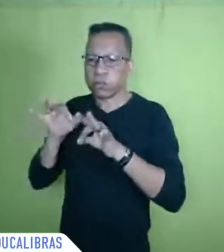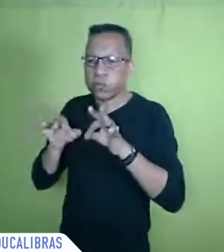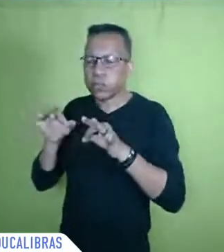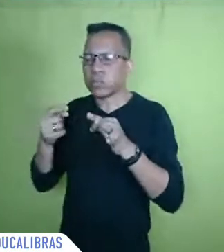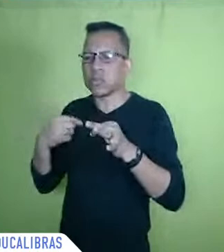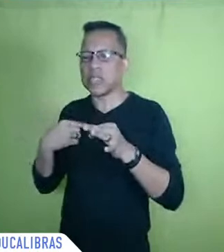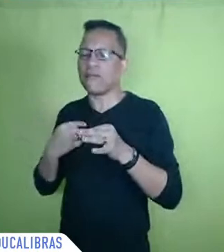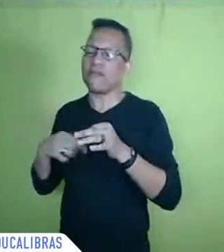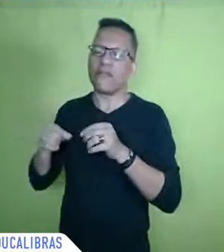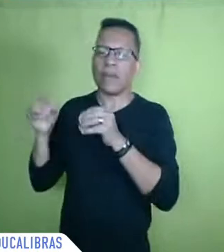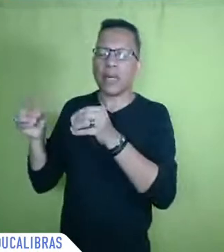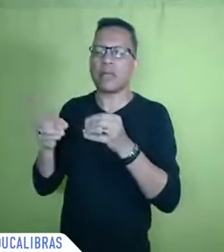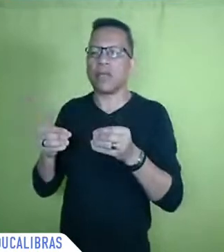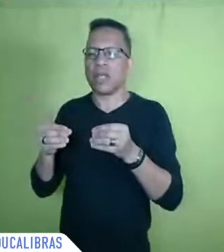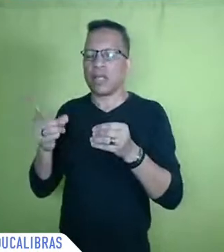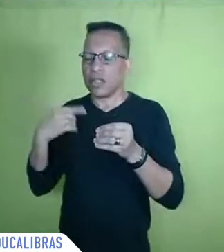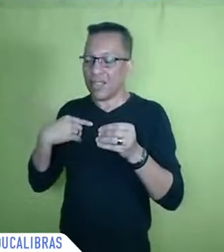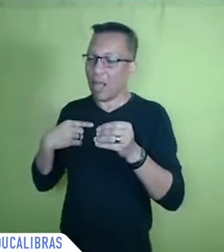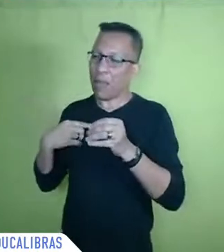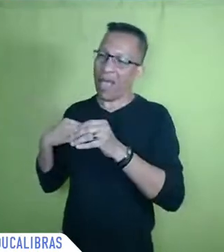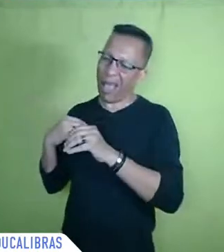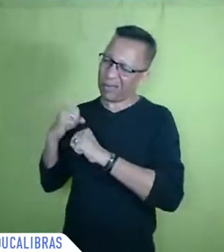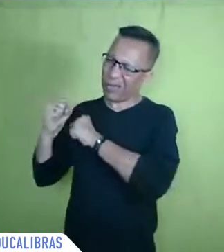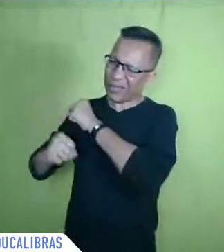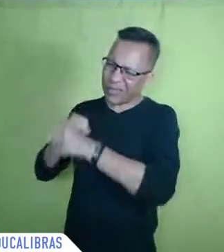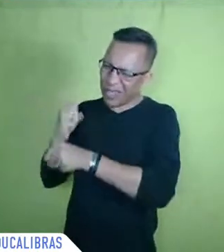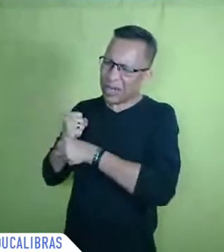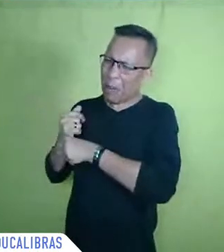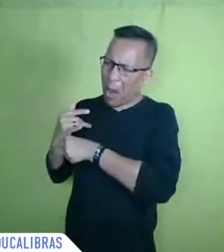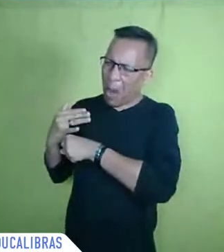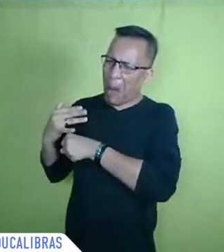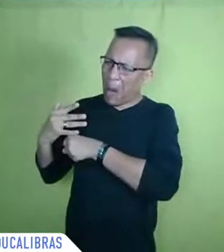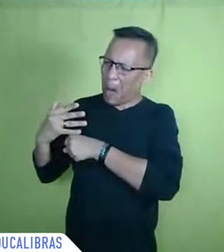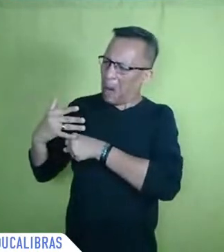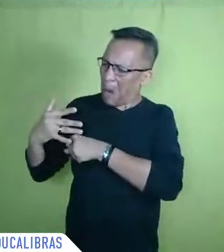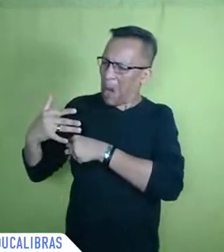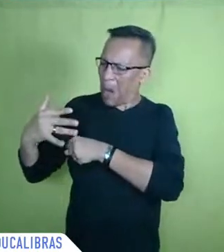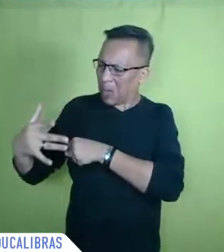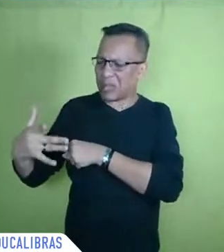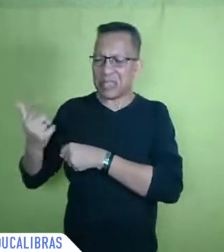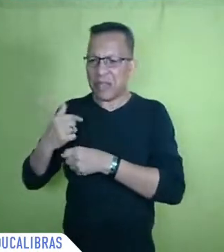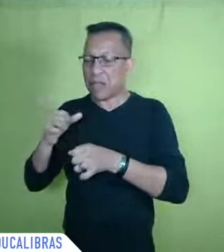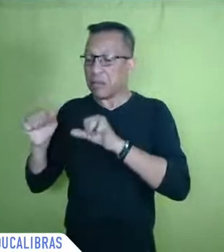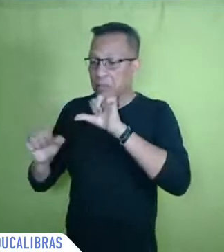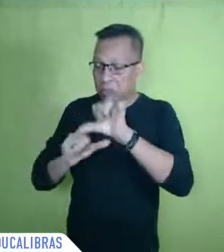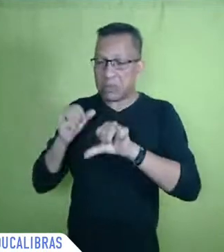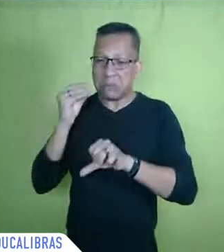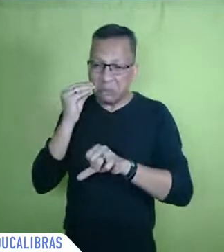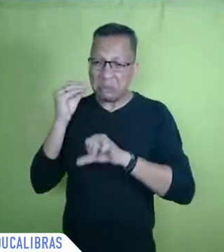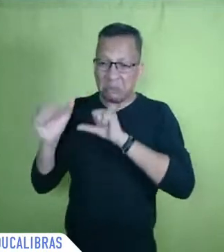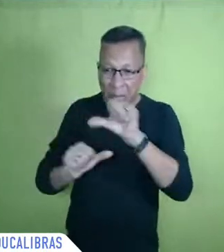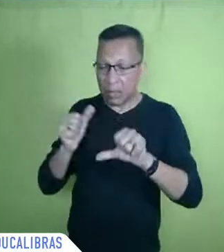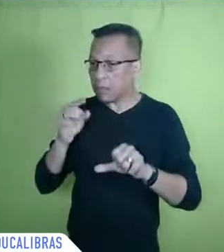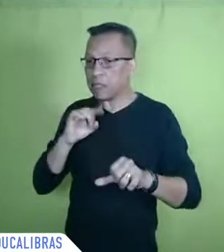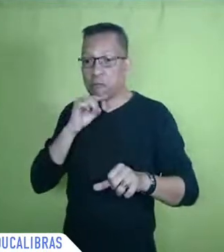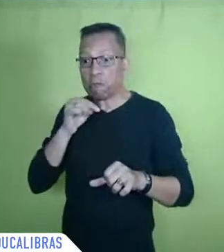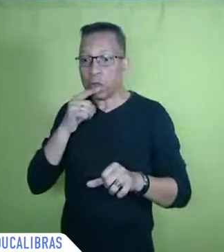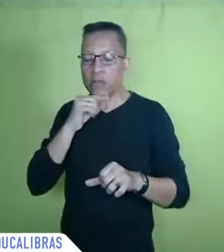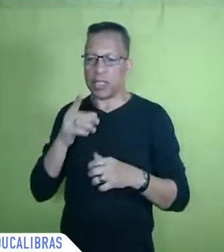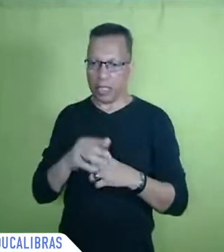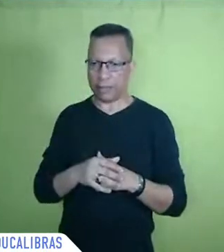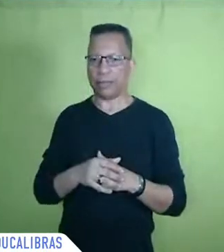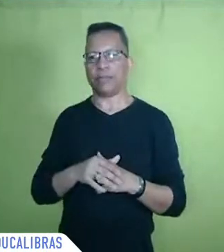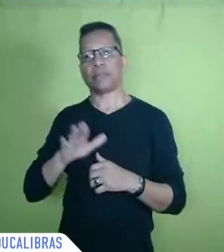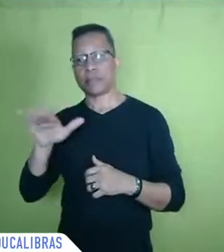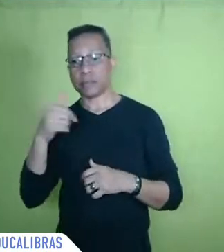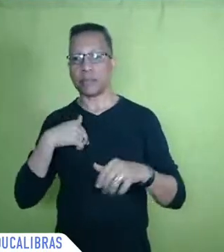reform, which has really not come to pass. So it all happens in the political, obviously, it's a political choice, but you've